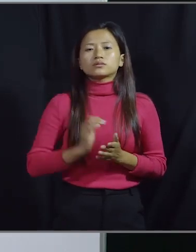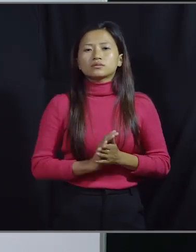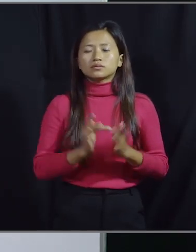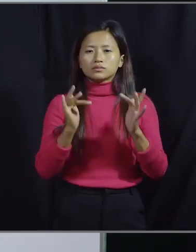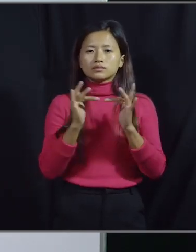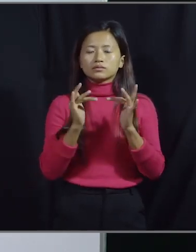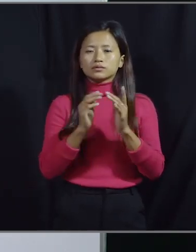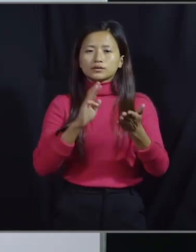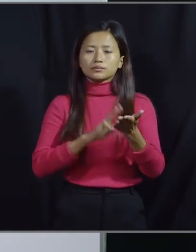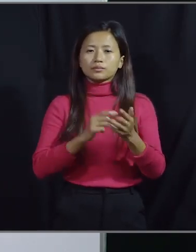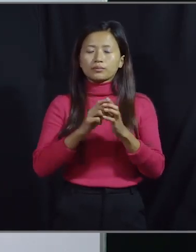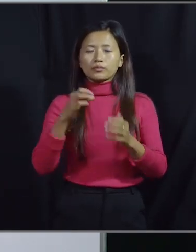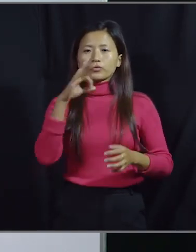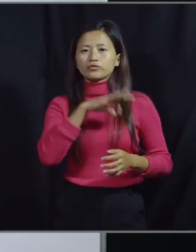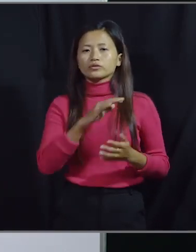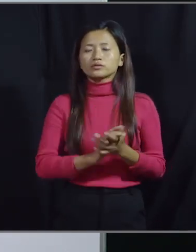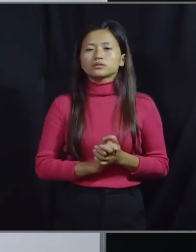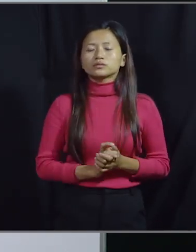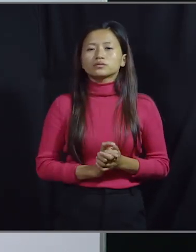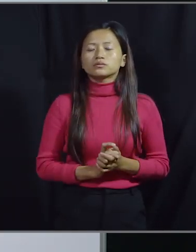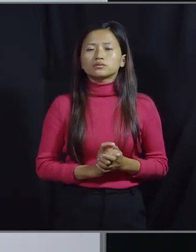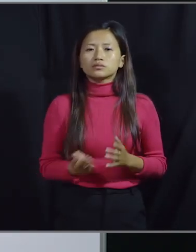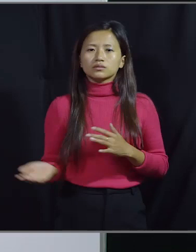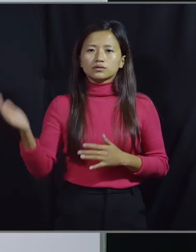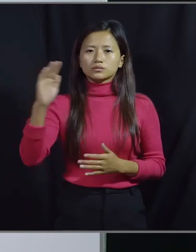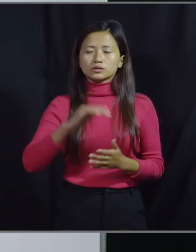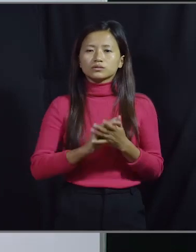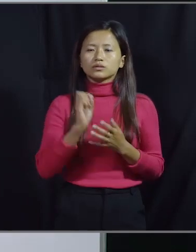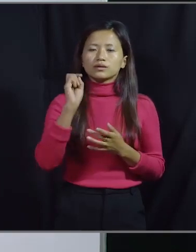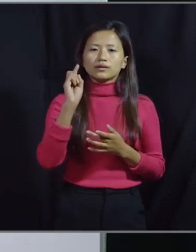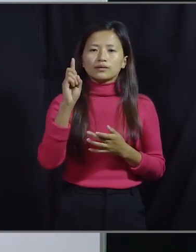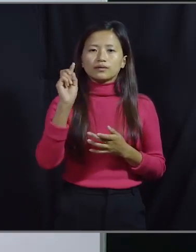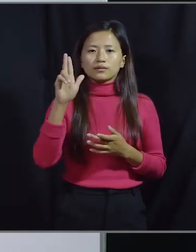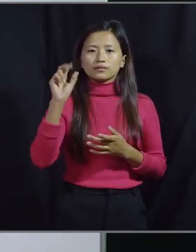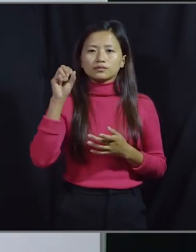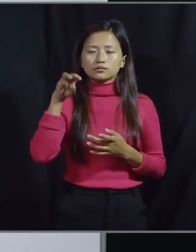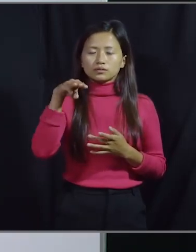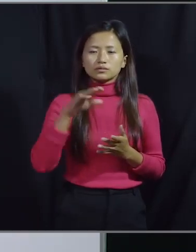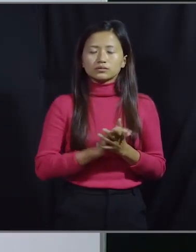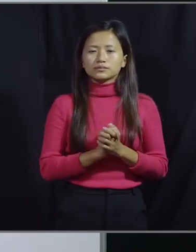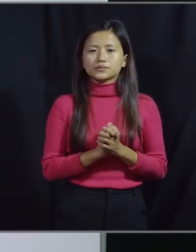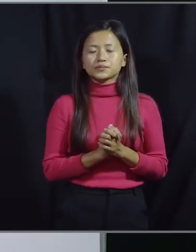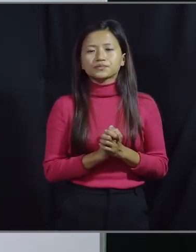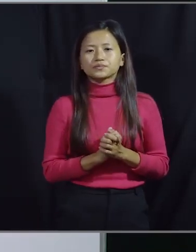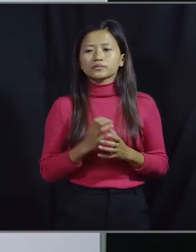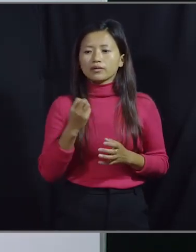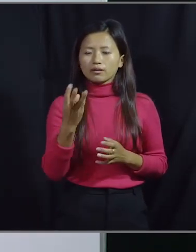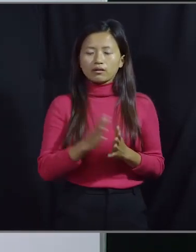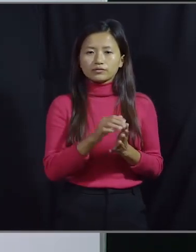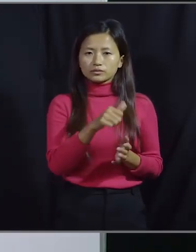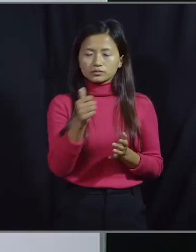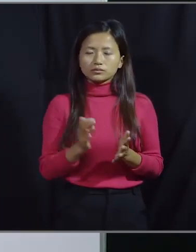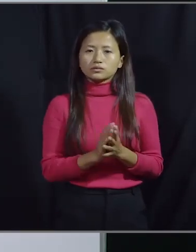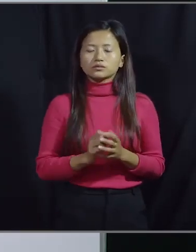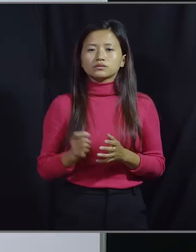net profit on revaluation comes to 18,000. After we calculate from book